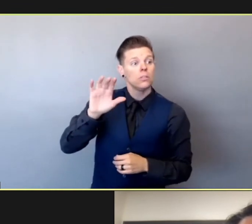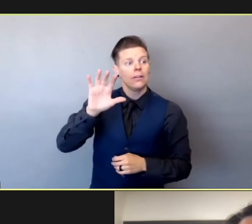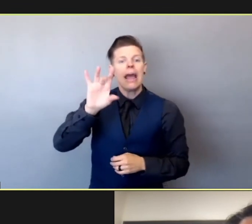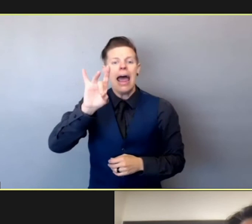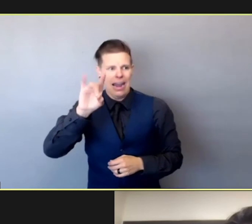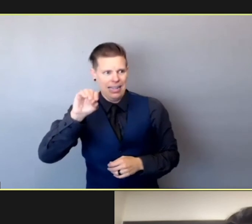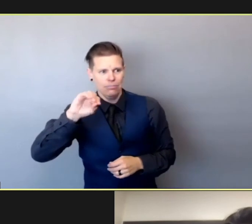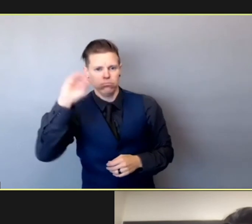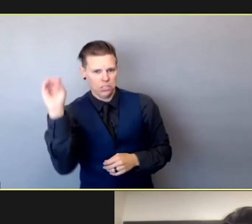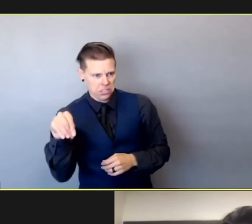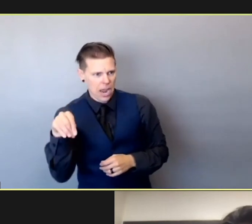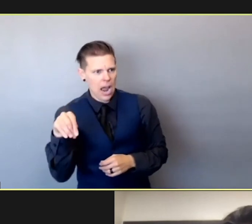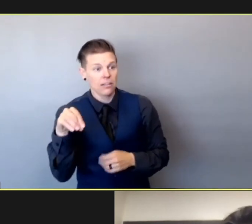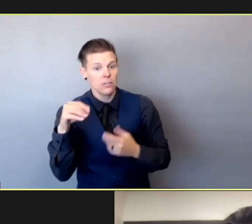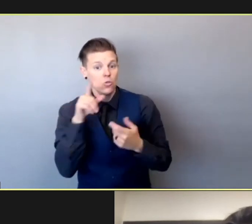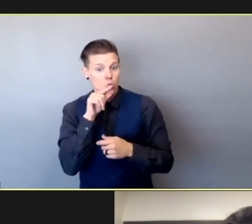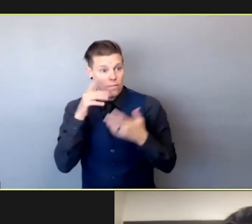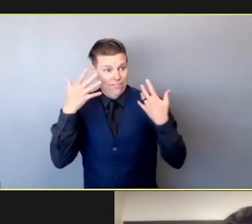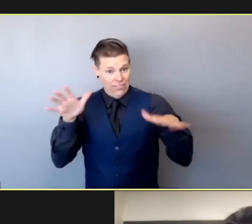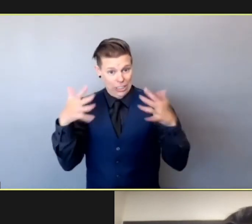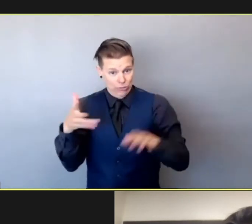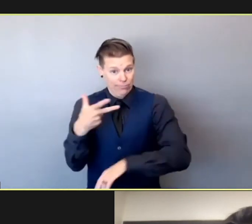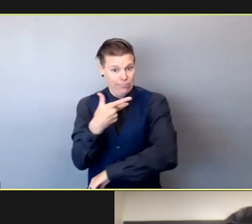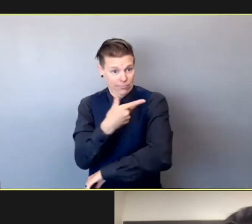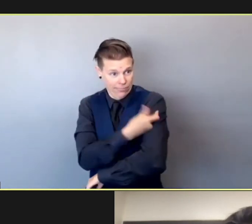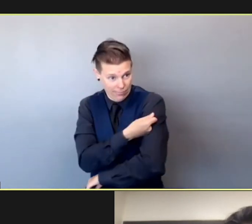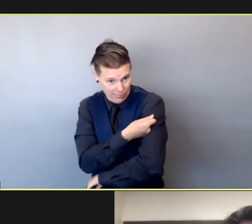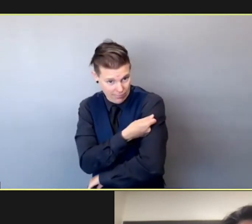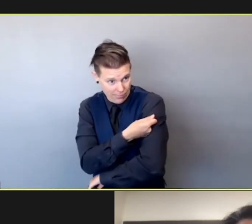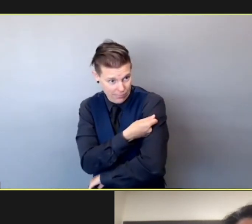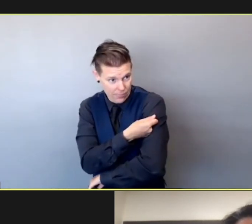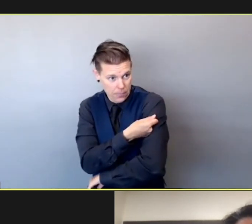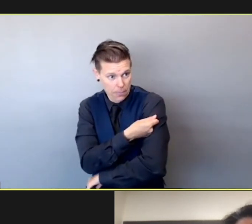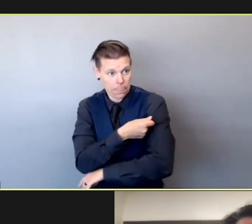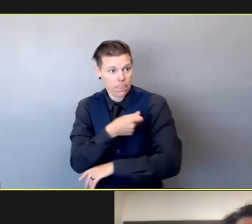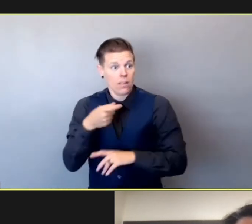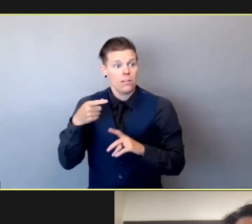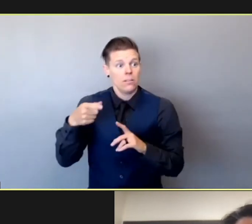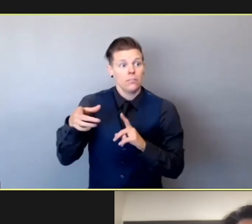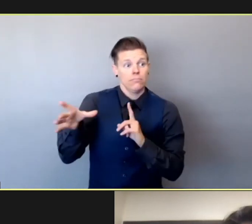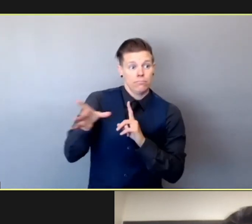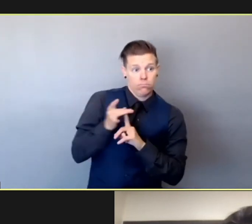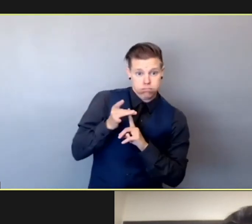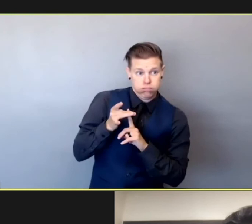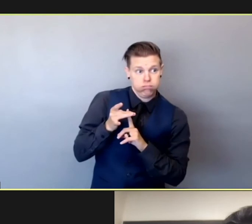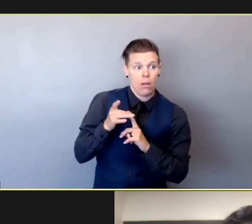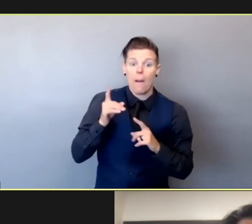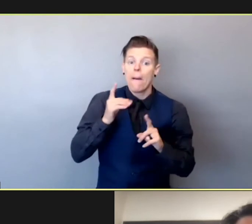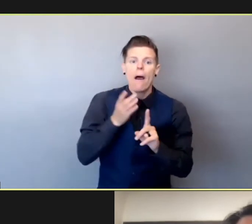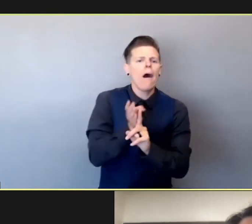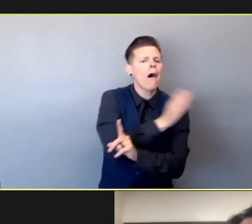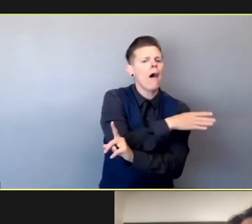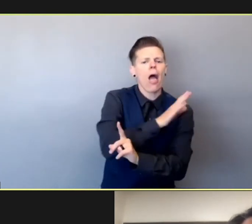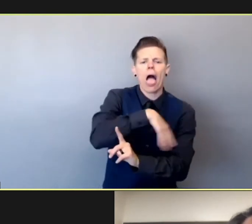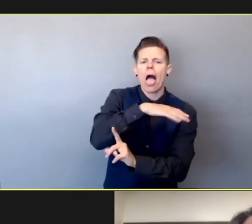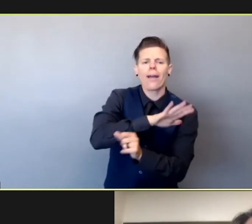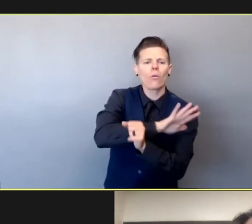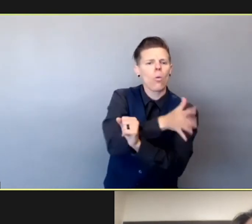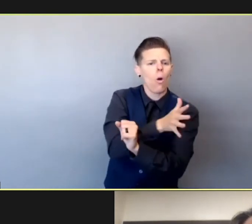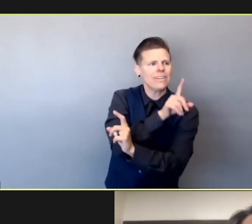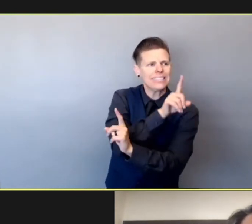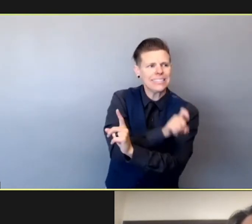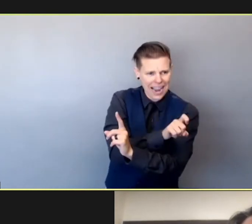had a previous COVID test. 15% of them have. And there's a growing body of, I'll just call